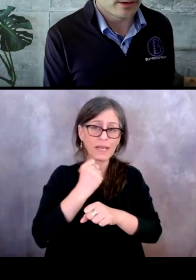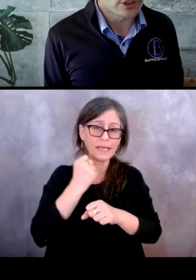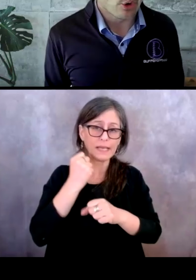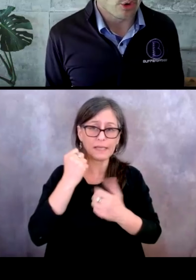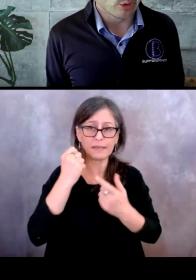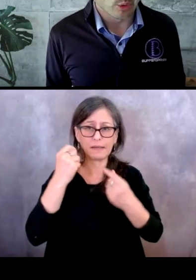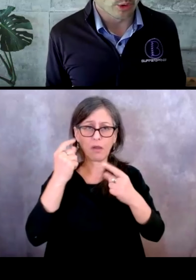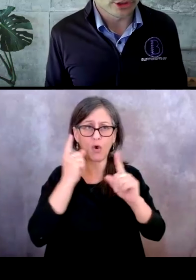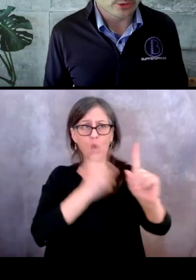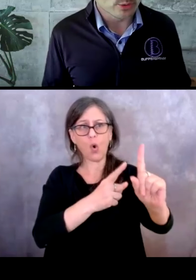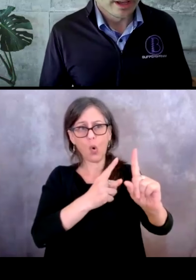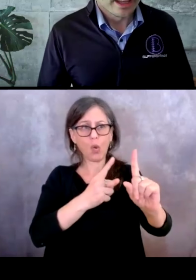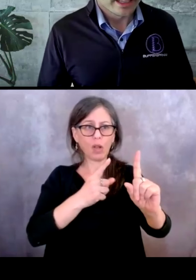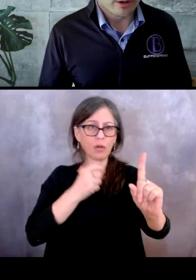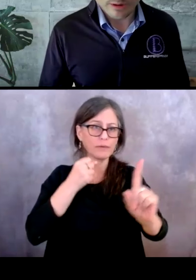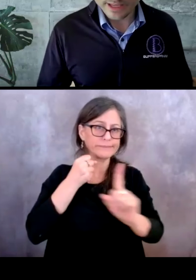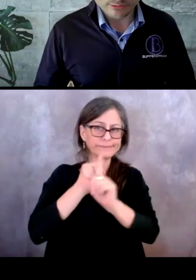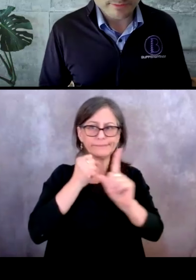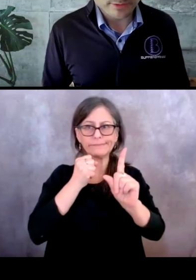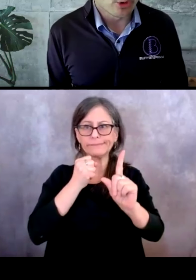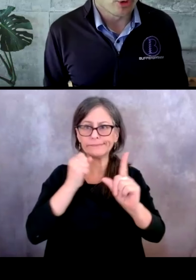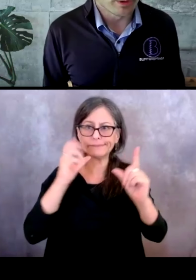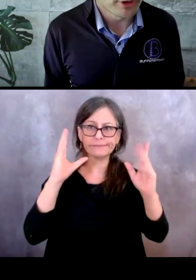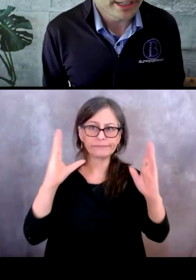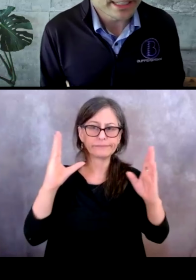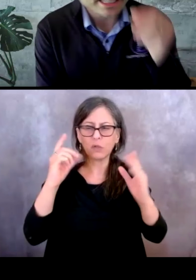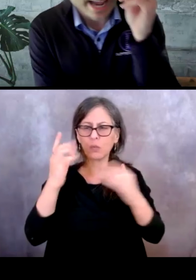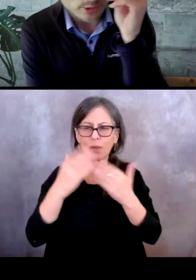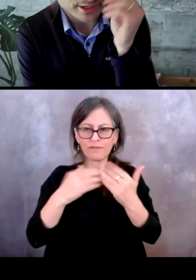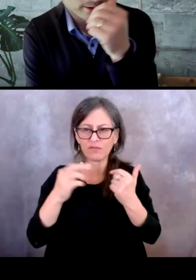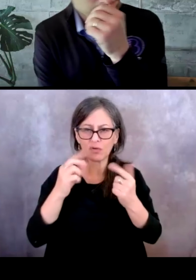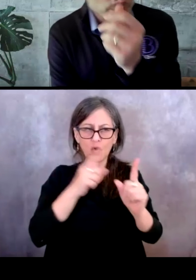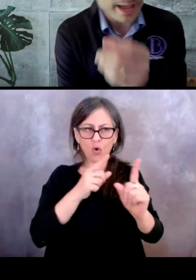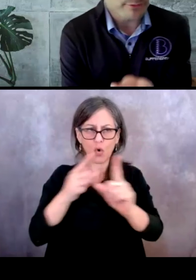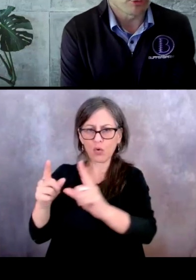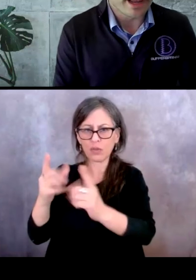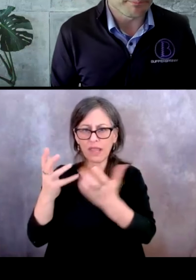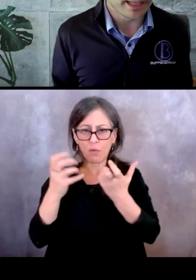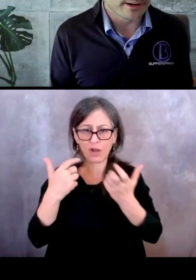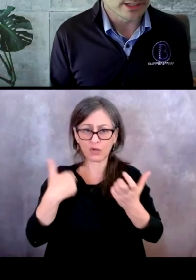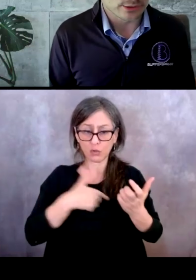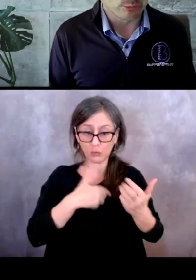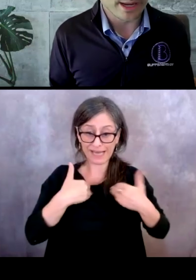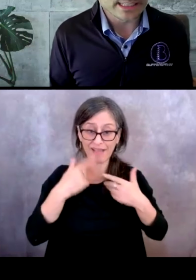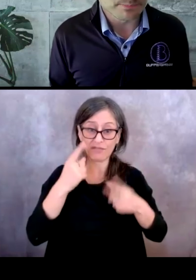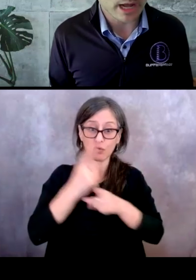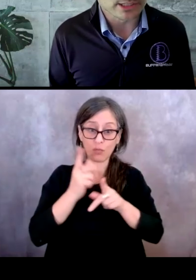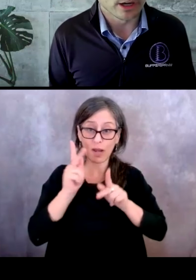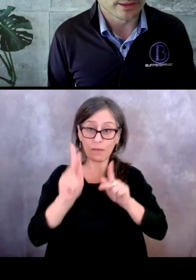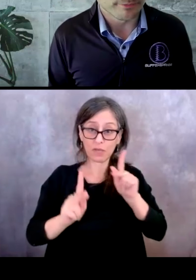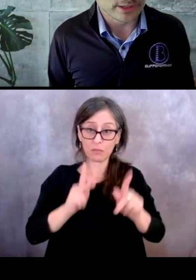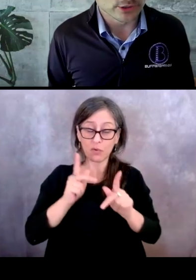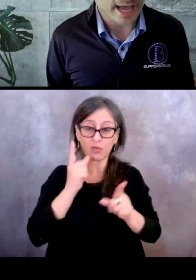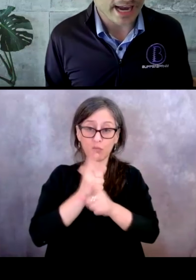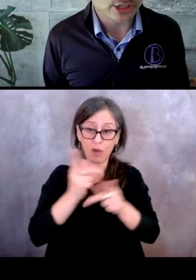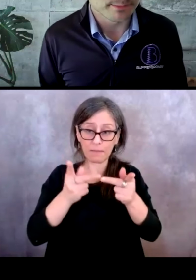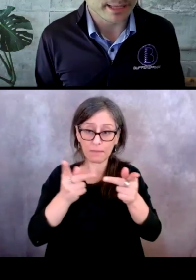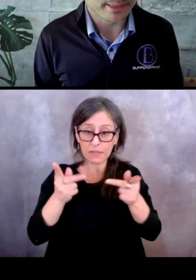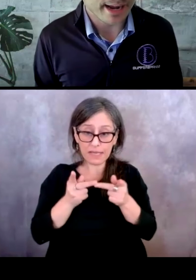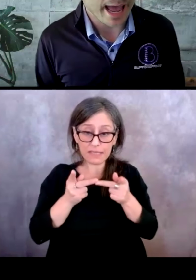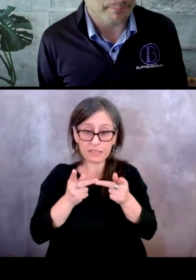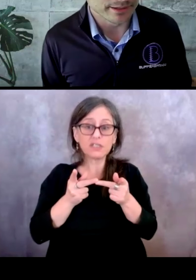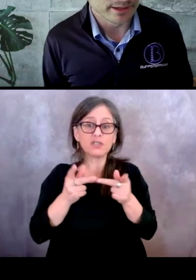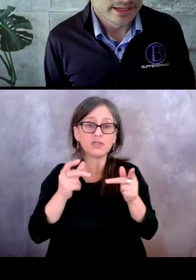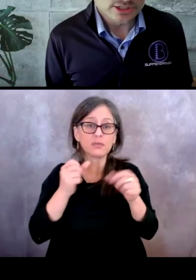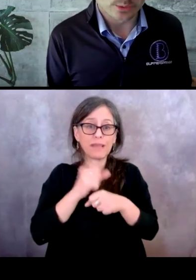a sales goal or to hit a revenue goal, whatever it is that's out there, do we have the right players in the right spots on the field to actually